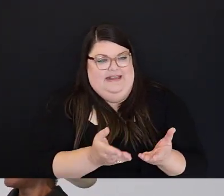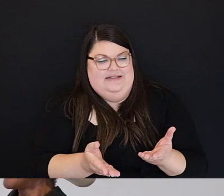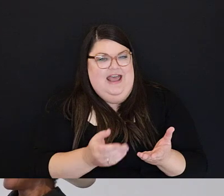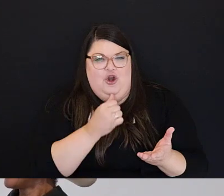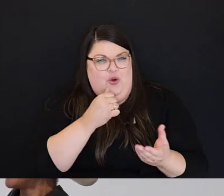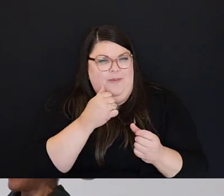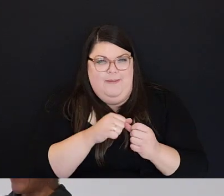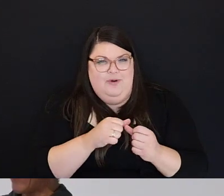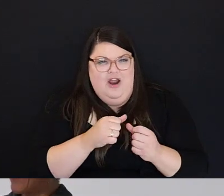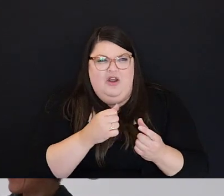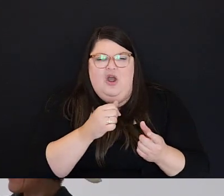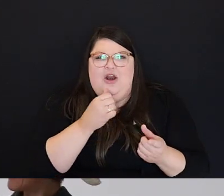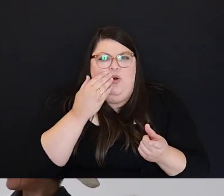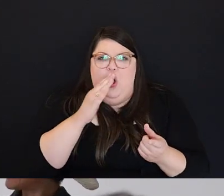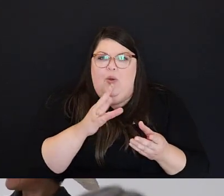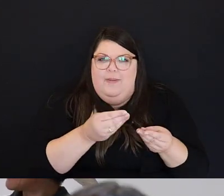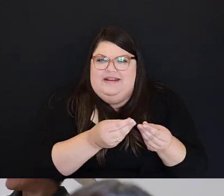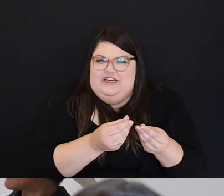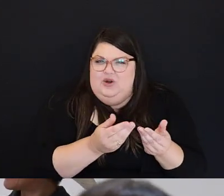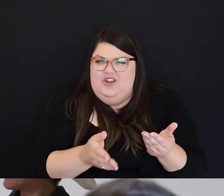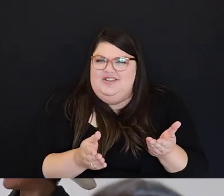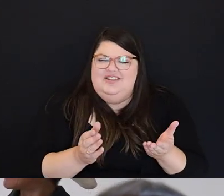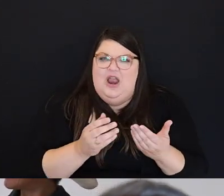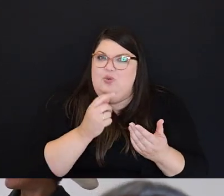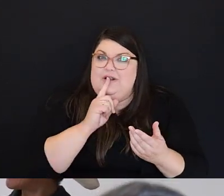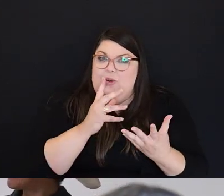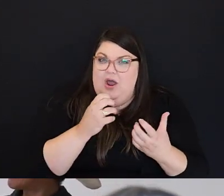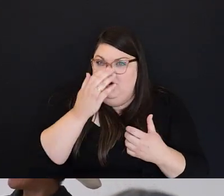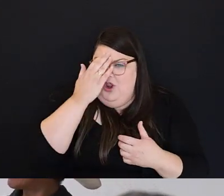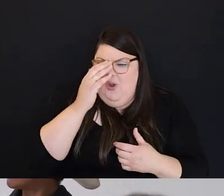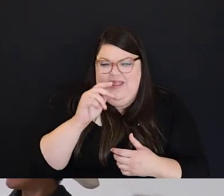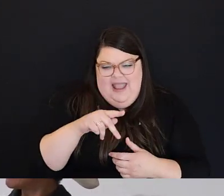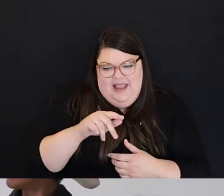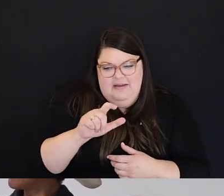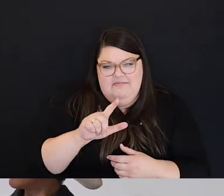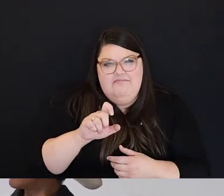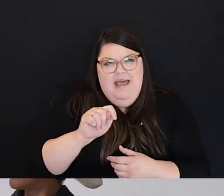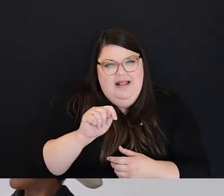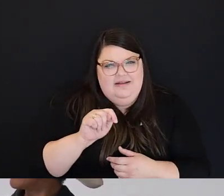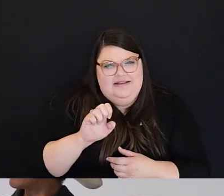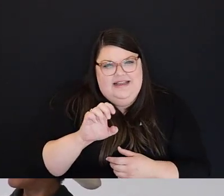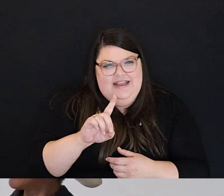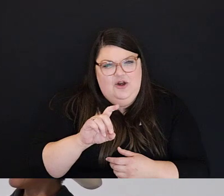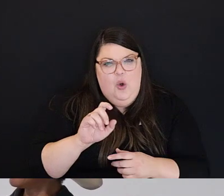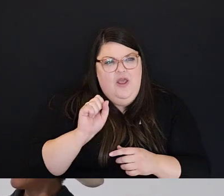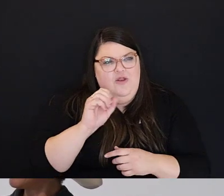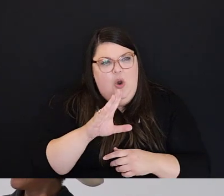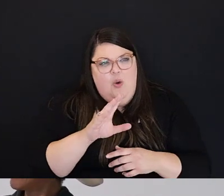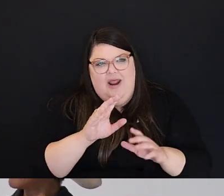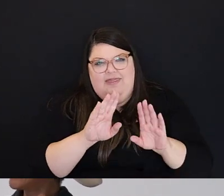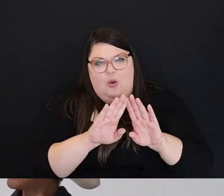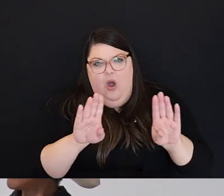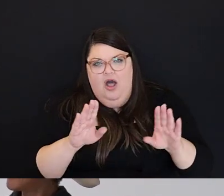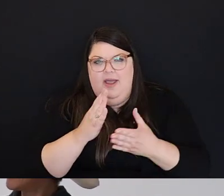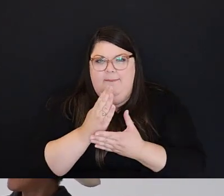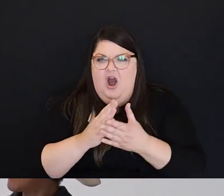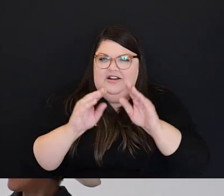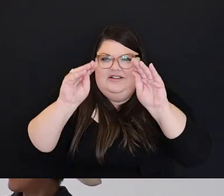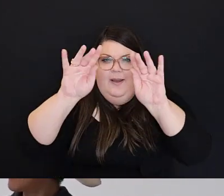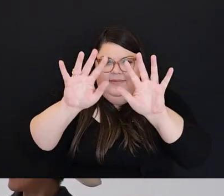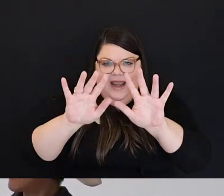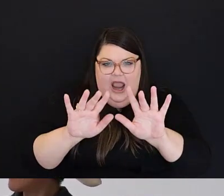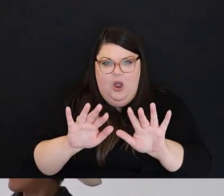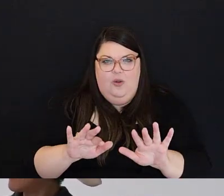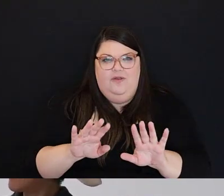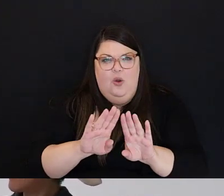materials are, and I really want to know what the materials are, that are almost like pelted or thrown at the wall, and then parts of them kind of glide down,